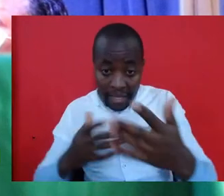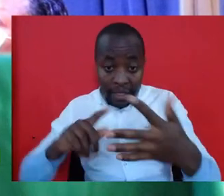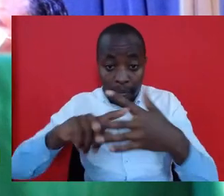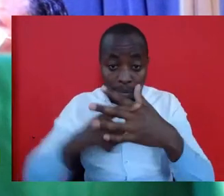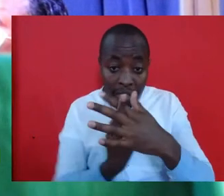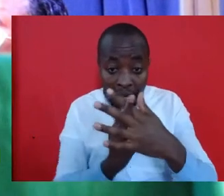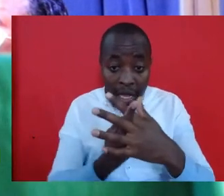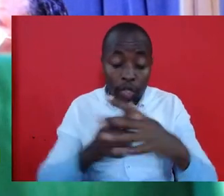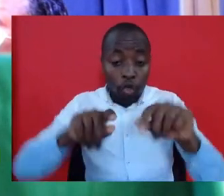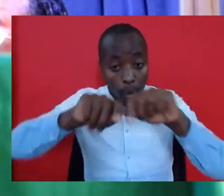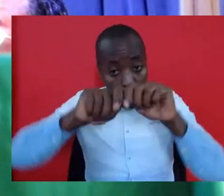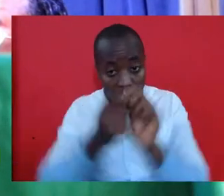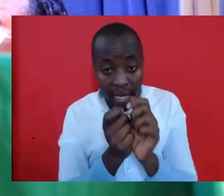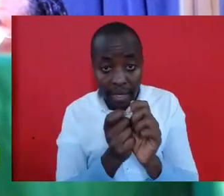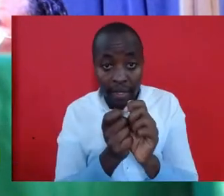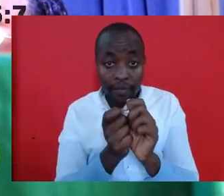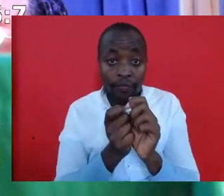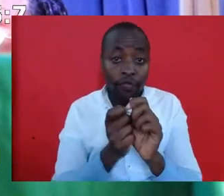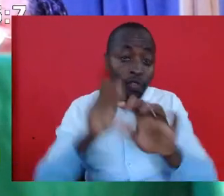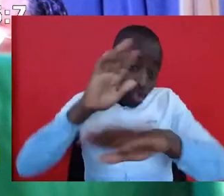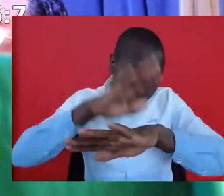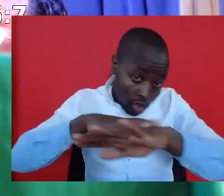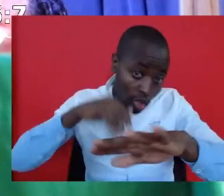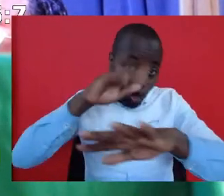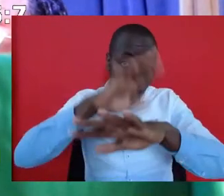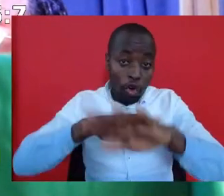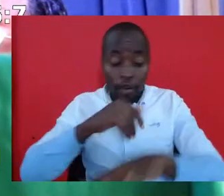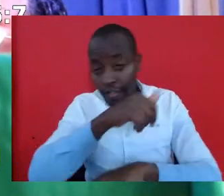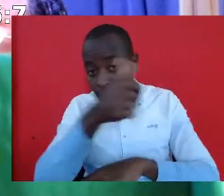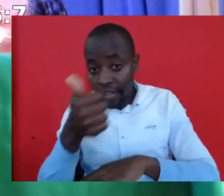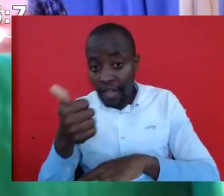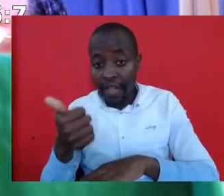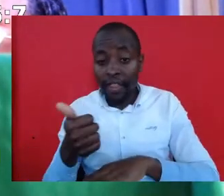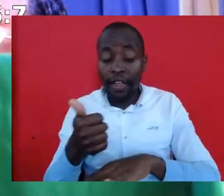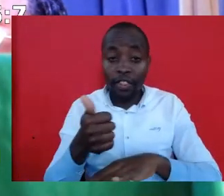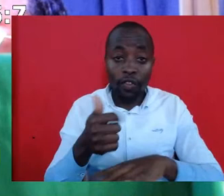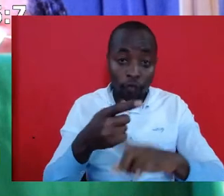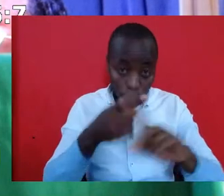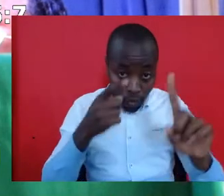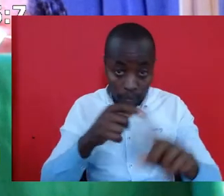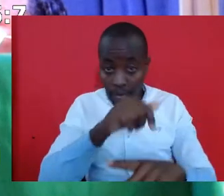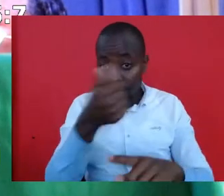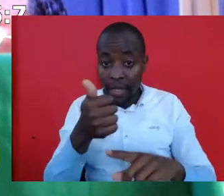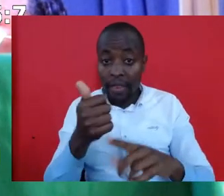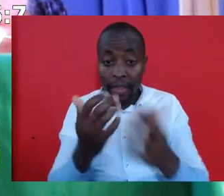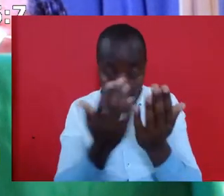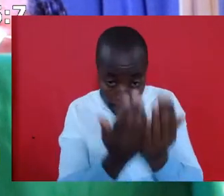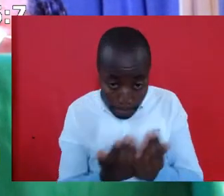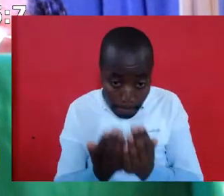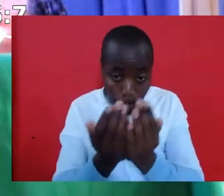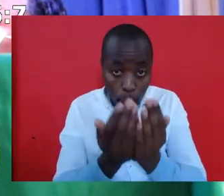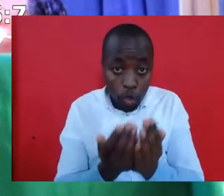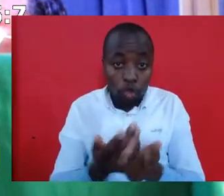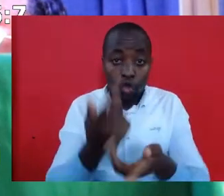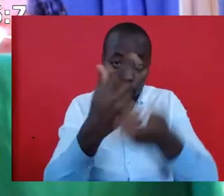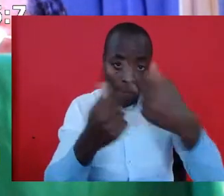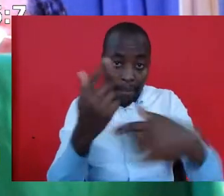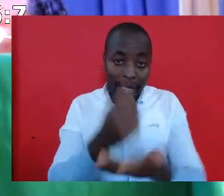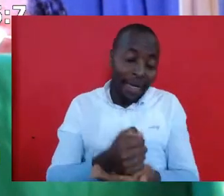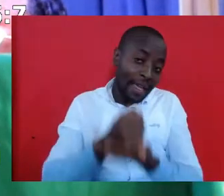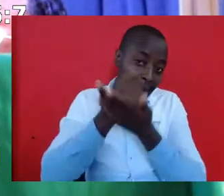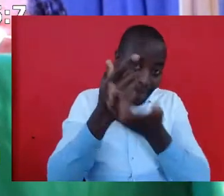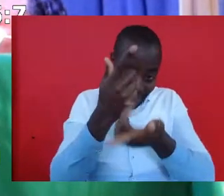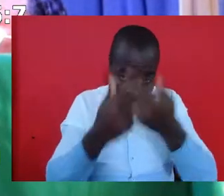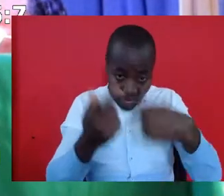break. So they signaled their partners in the other boat to come and help them. And they came and